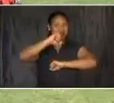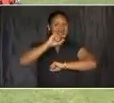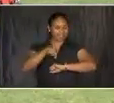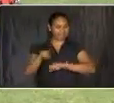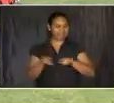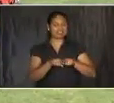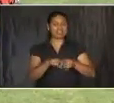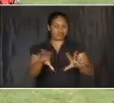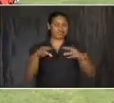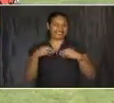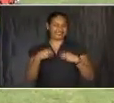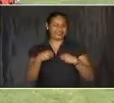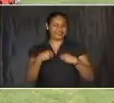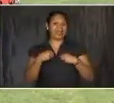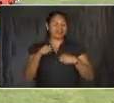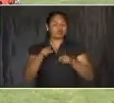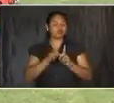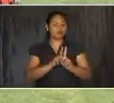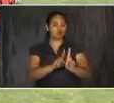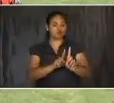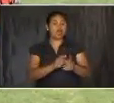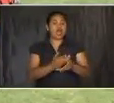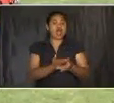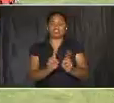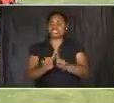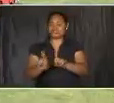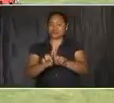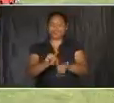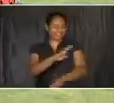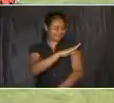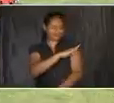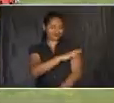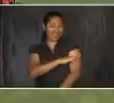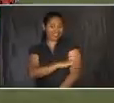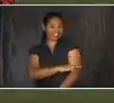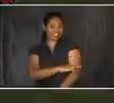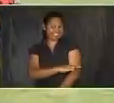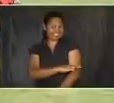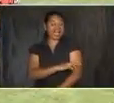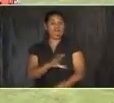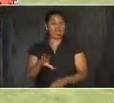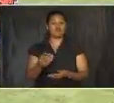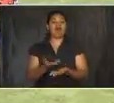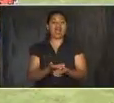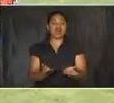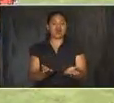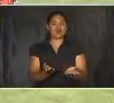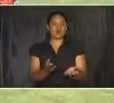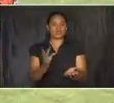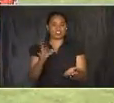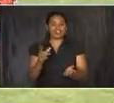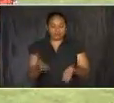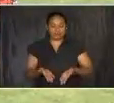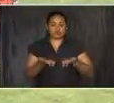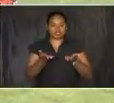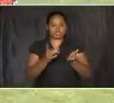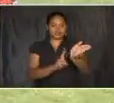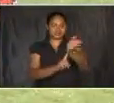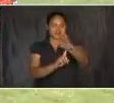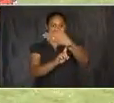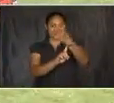follow into the trooping of the color through the ranks of the rest of the detachments. As you can see, they're presenting arms right now